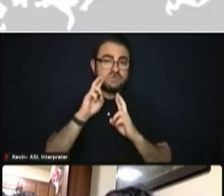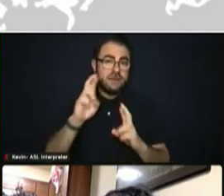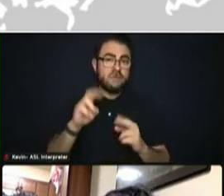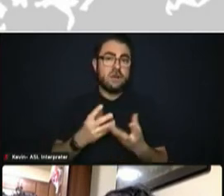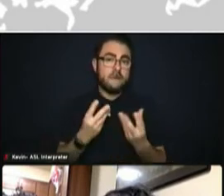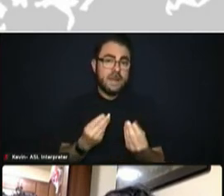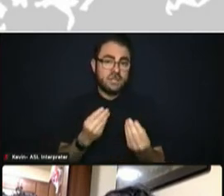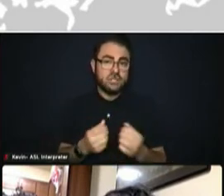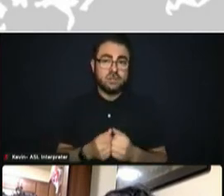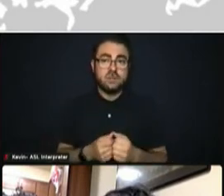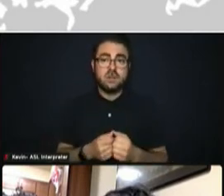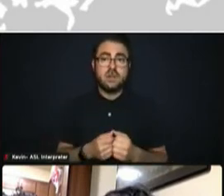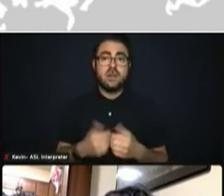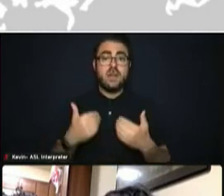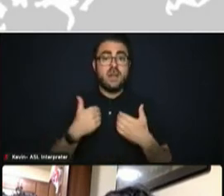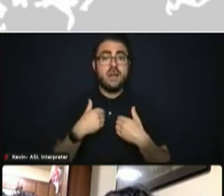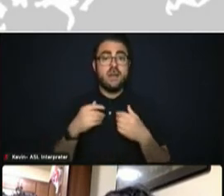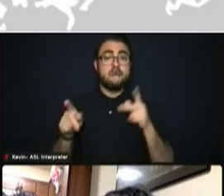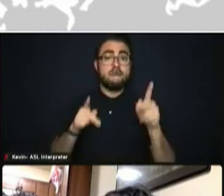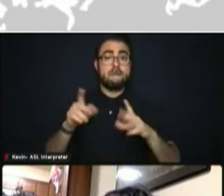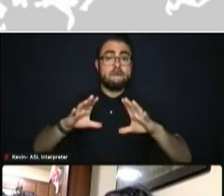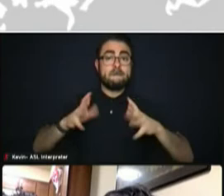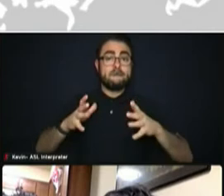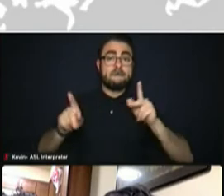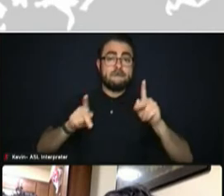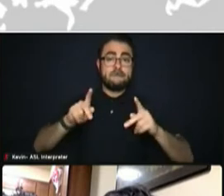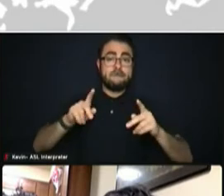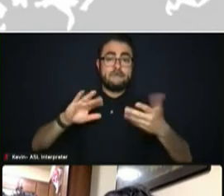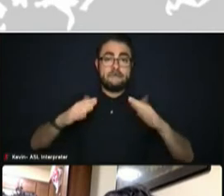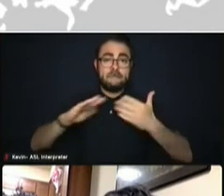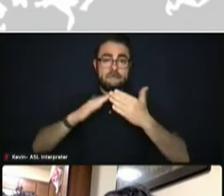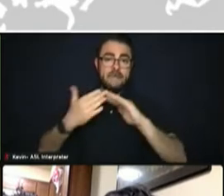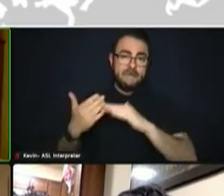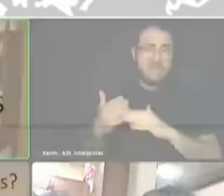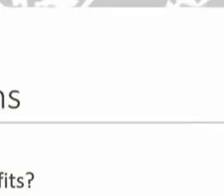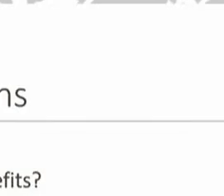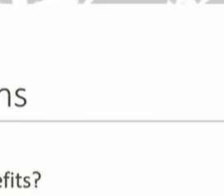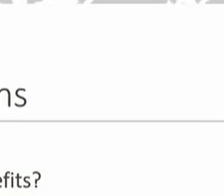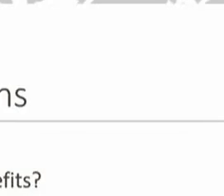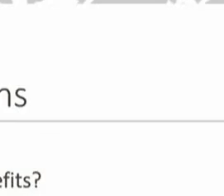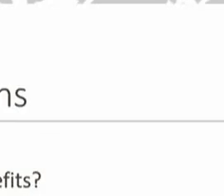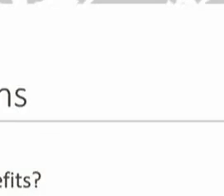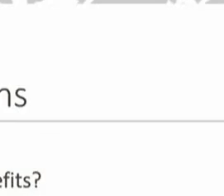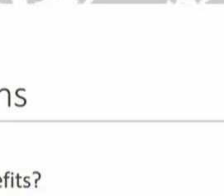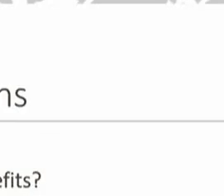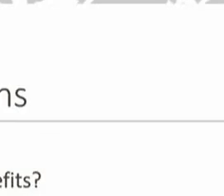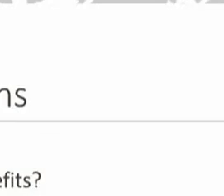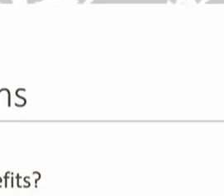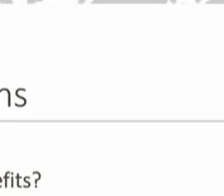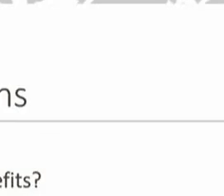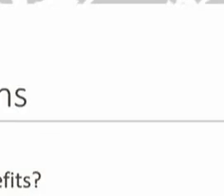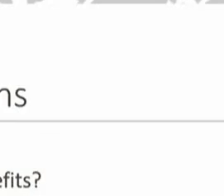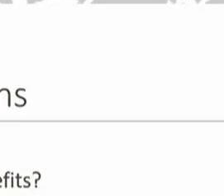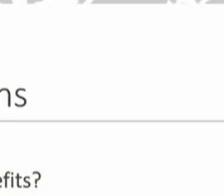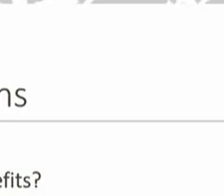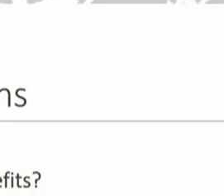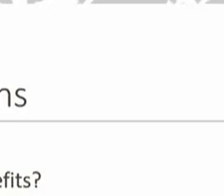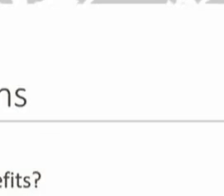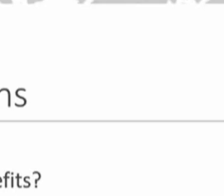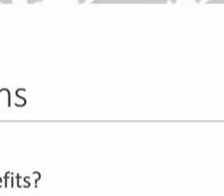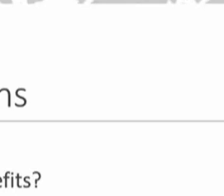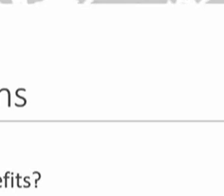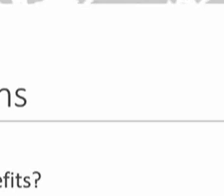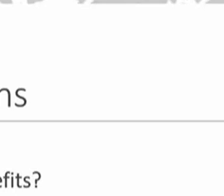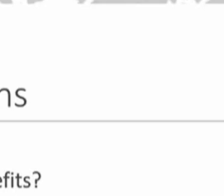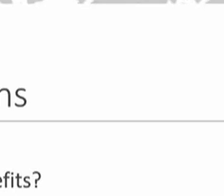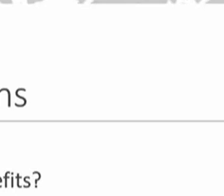trust in the police depends heavily on whether the police are acting in a procedurally just manner. We know that from dozens of